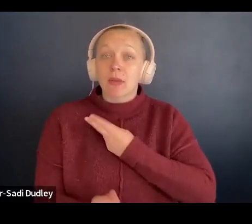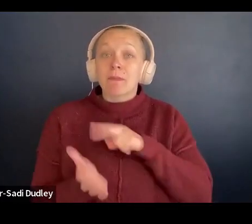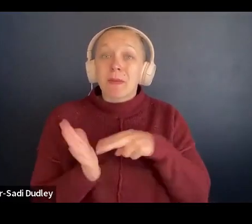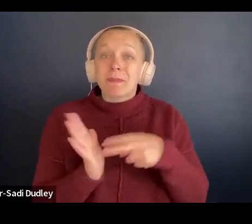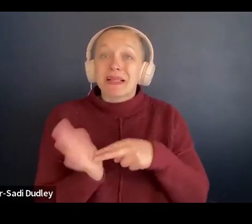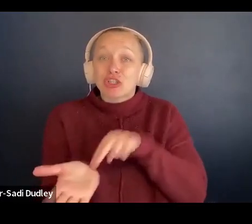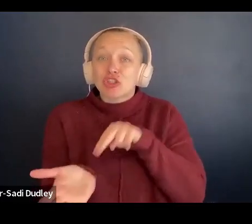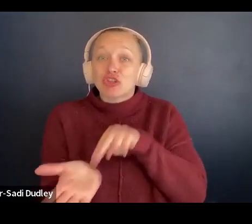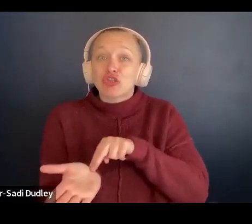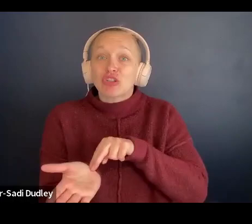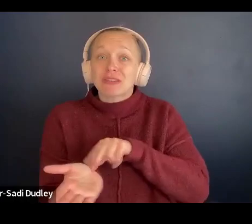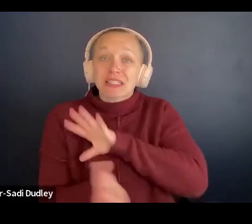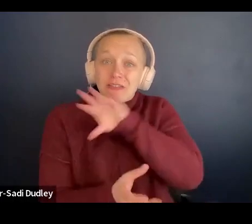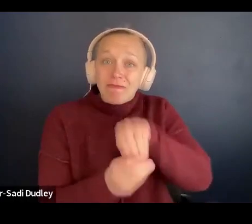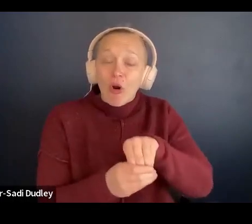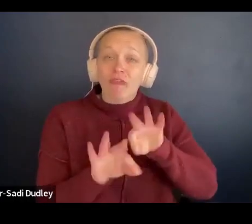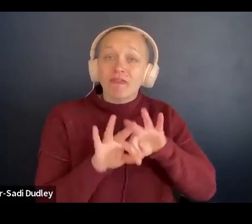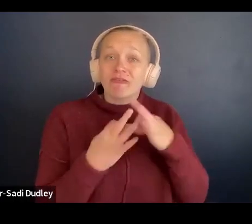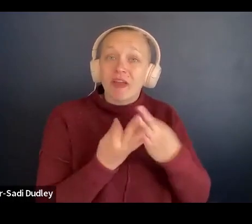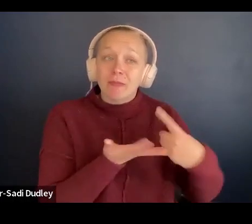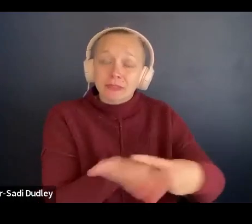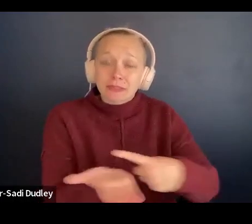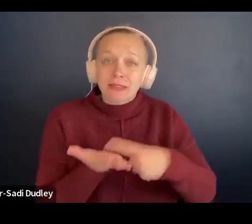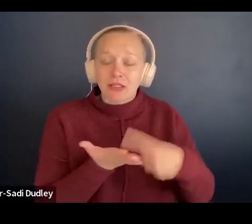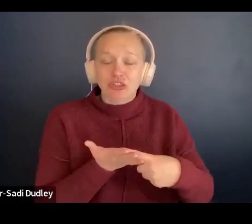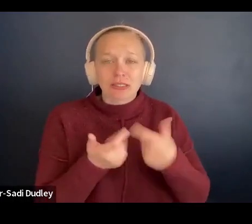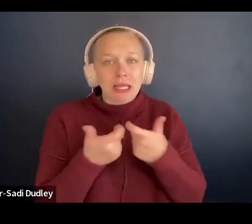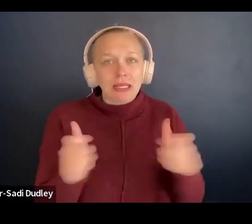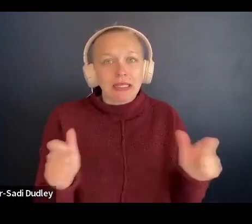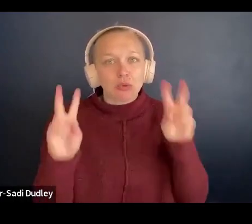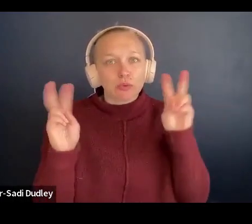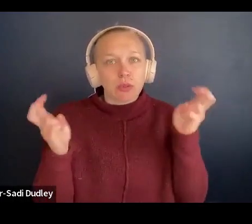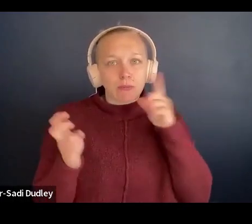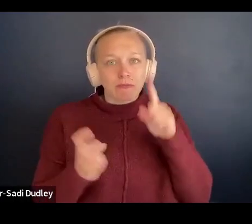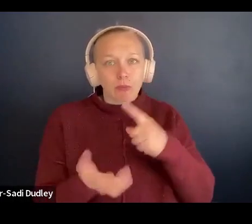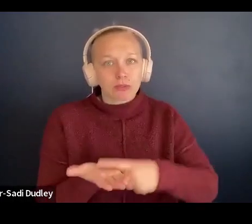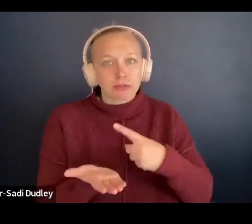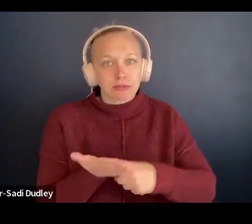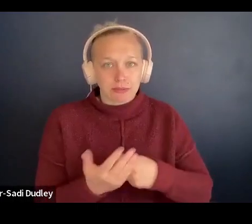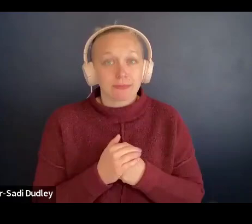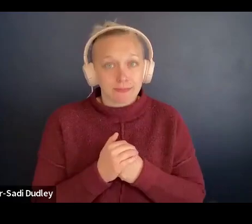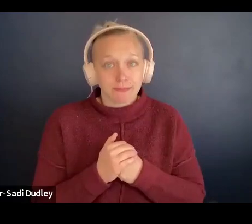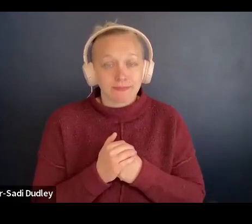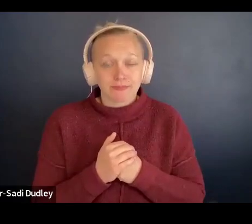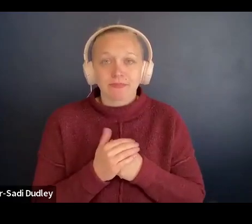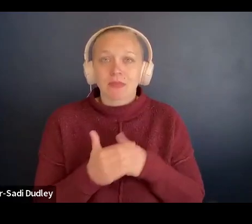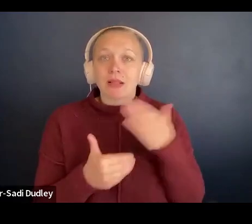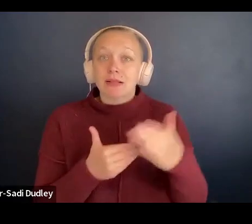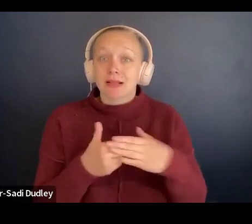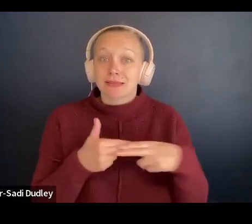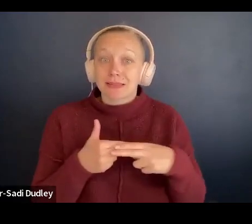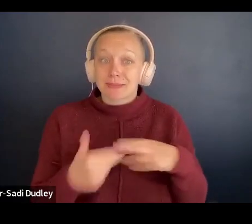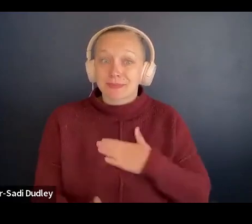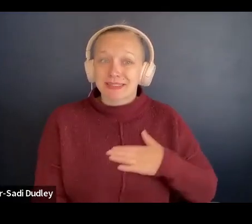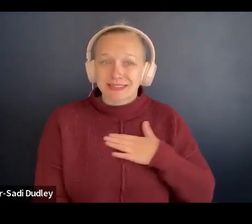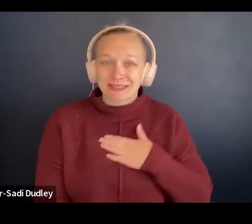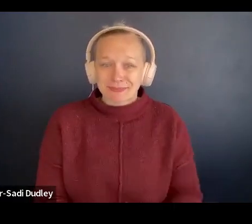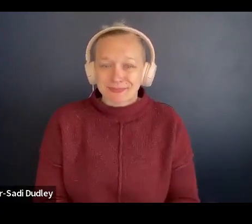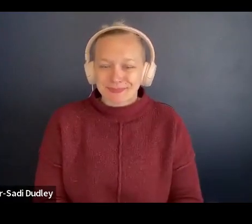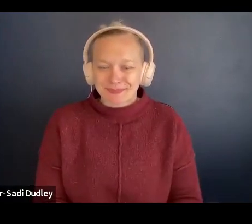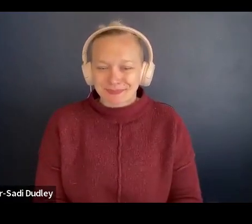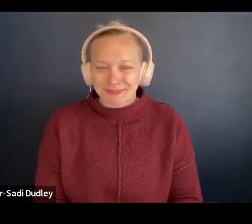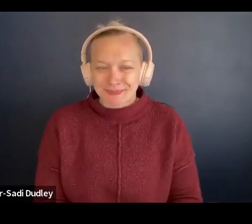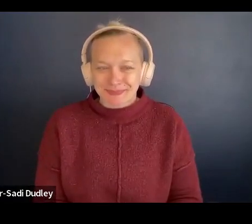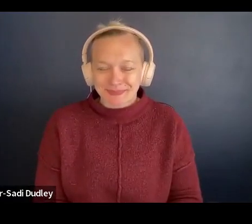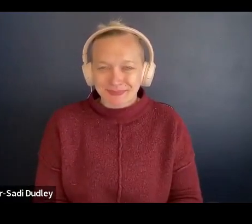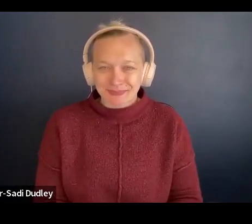as well. So it's a very large topic of discussion. Next slide, please.